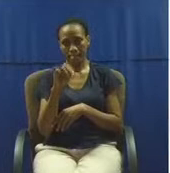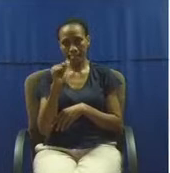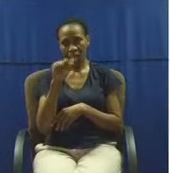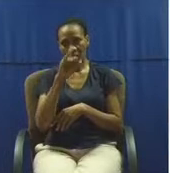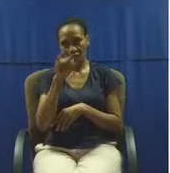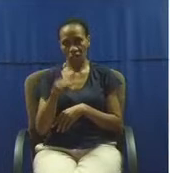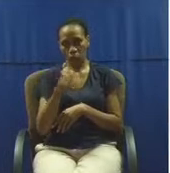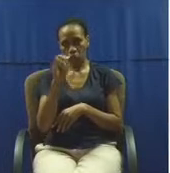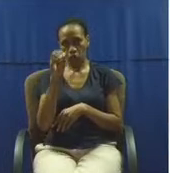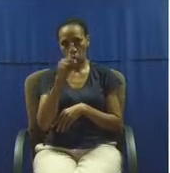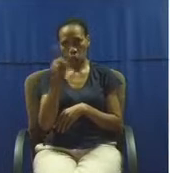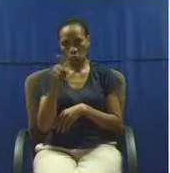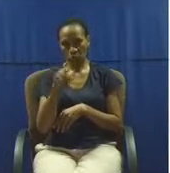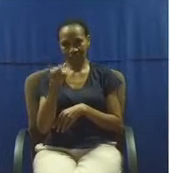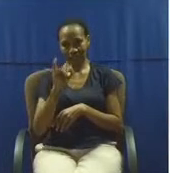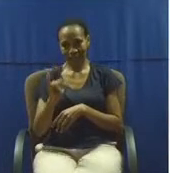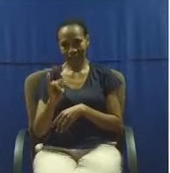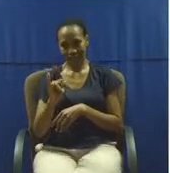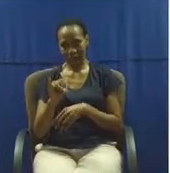Majozi.